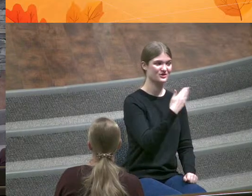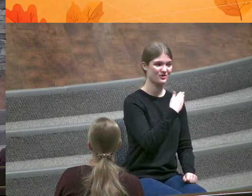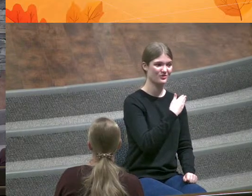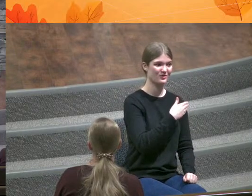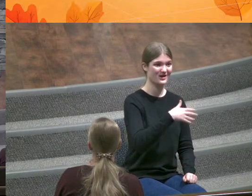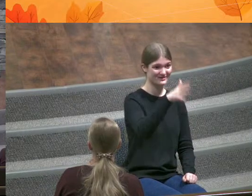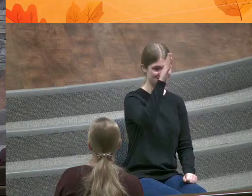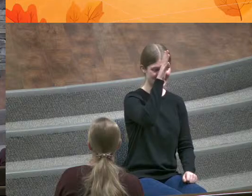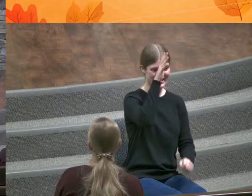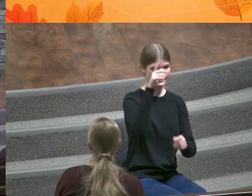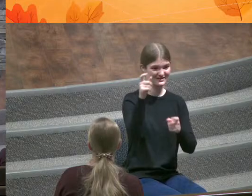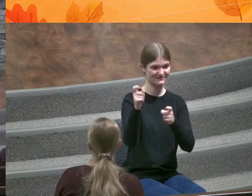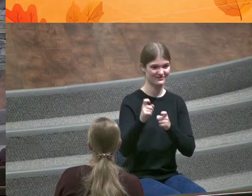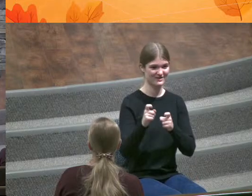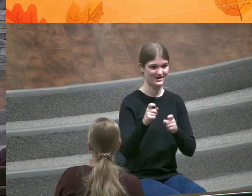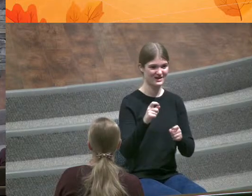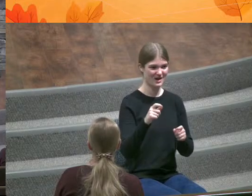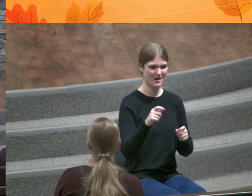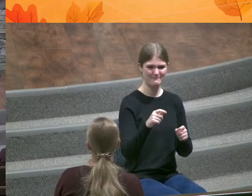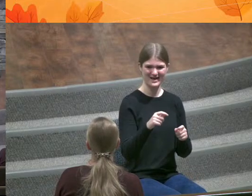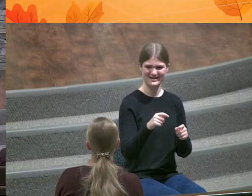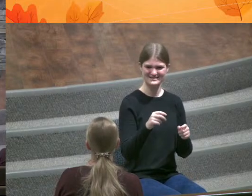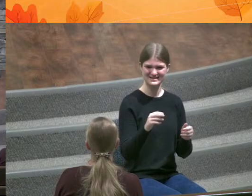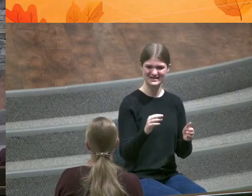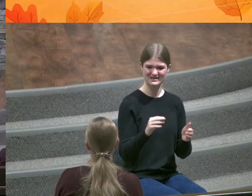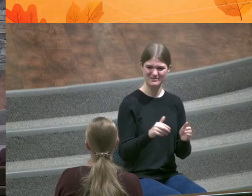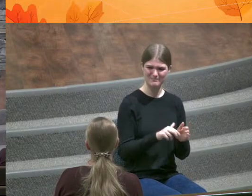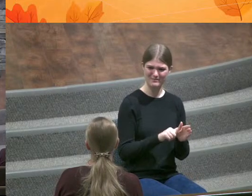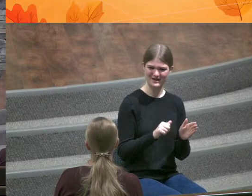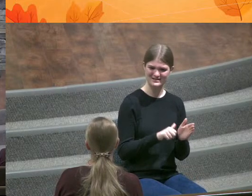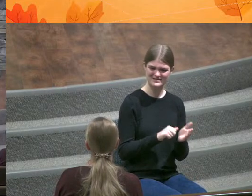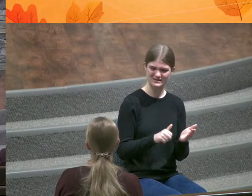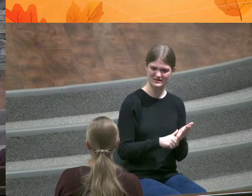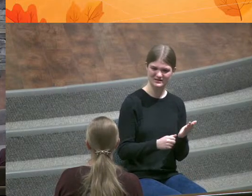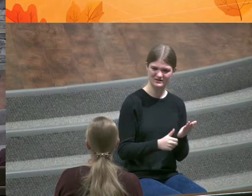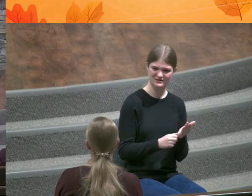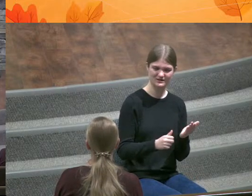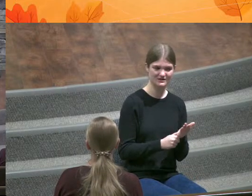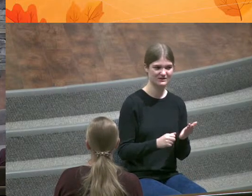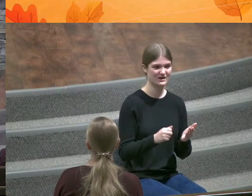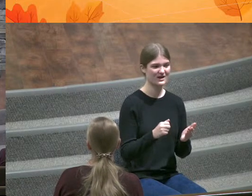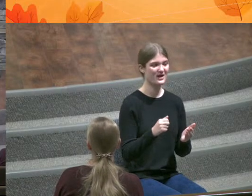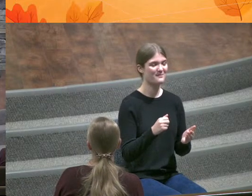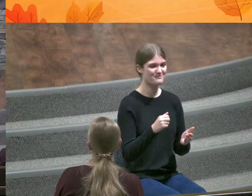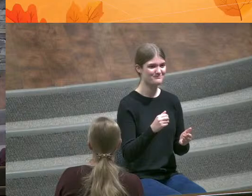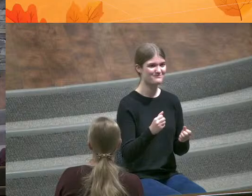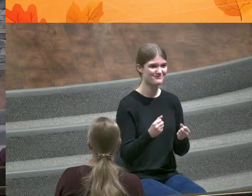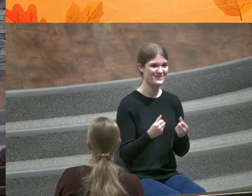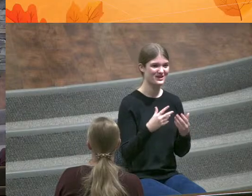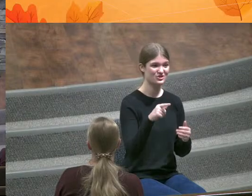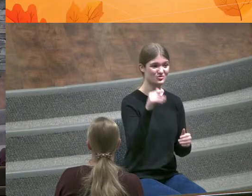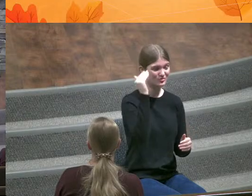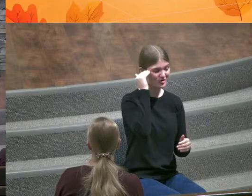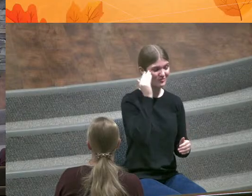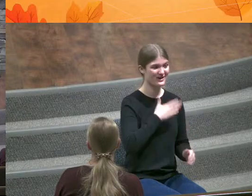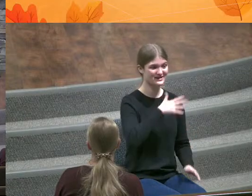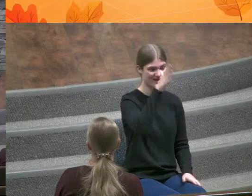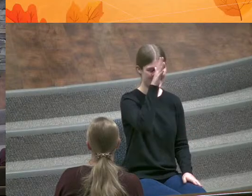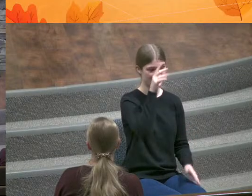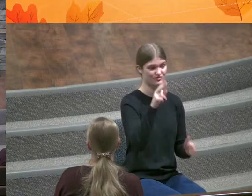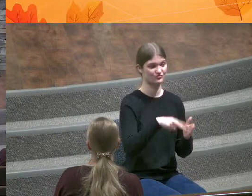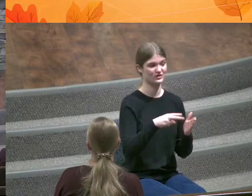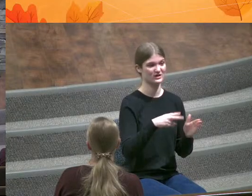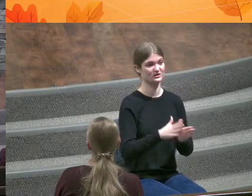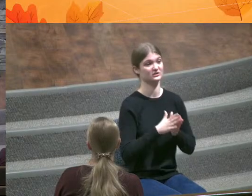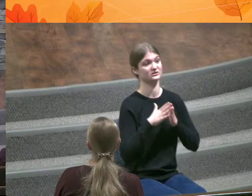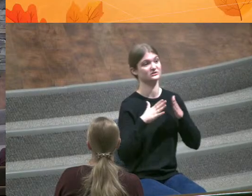Dad gave me a magazine, National Geographic magazine. Many of you know he was just a voracious reader, and he would